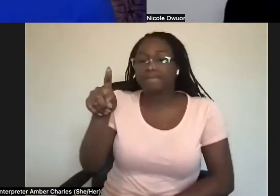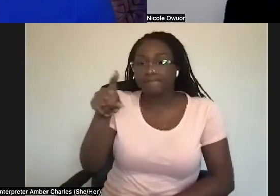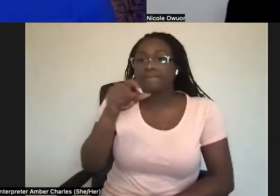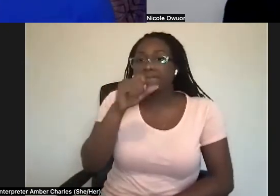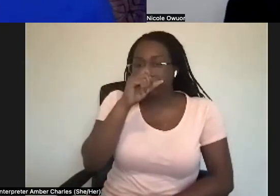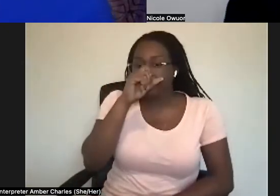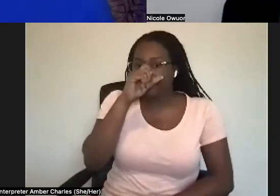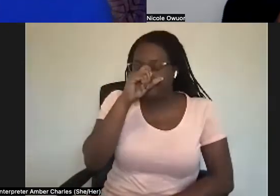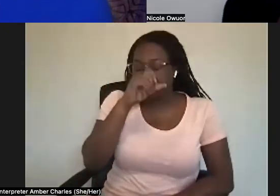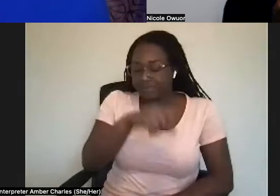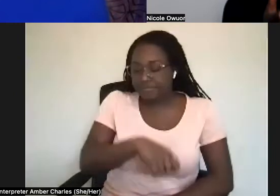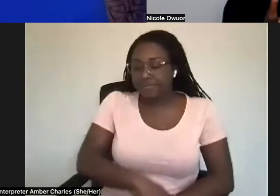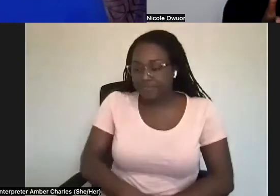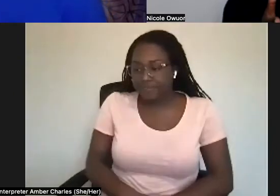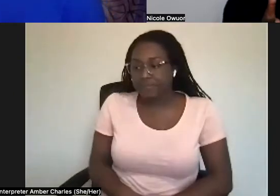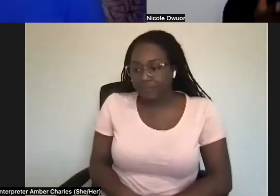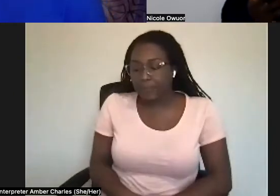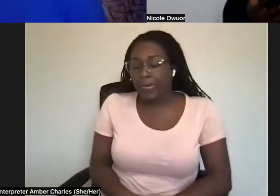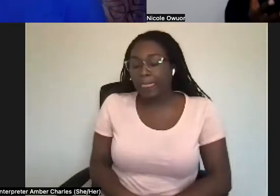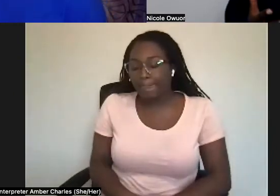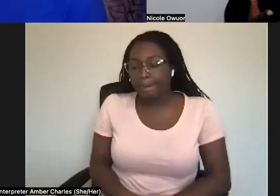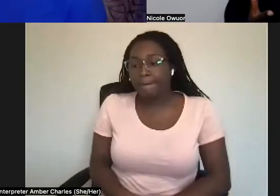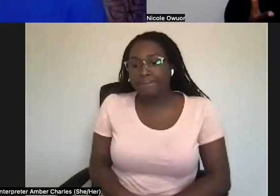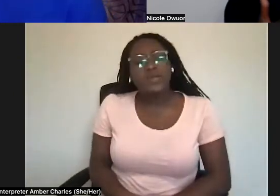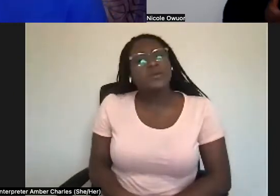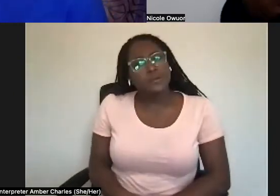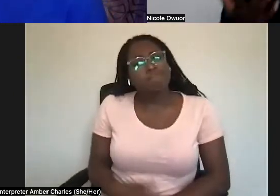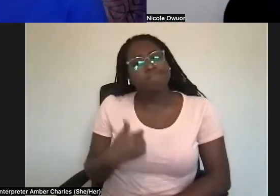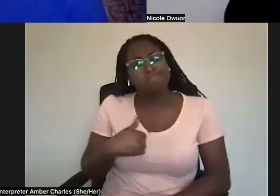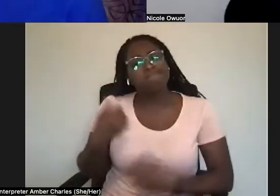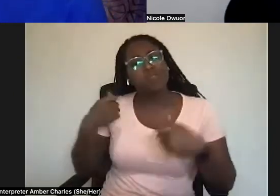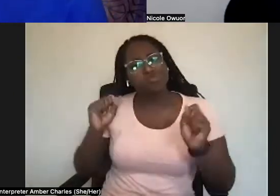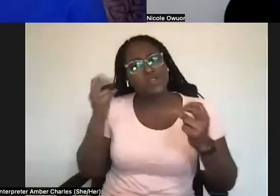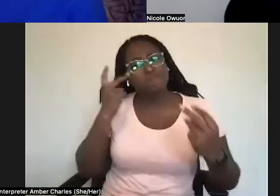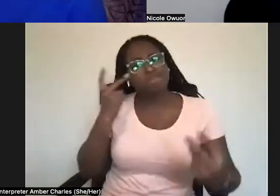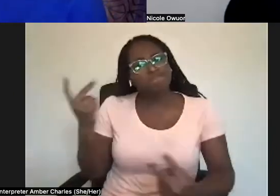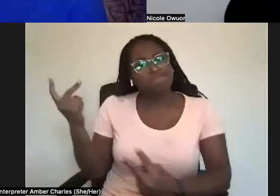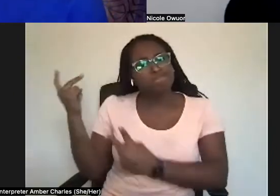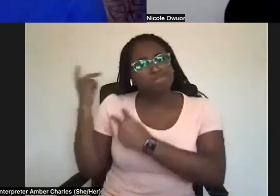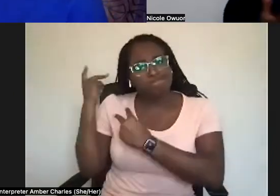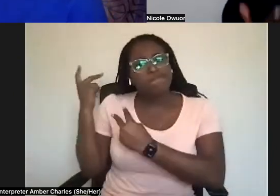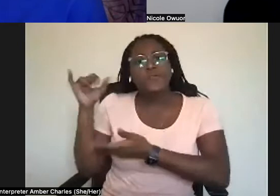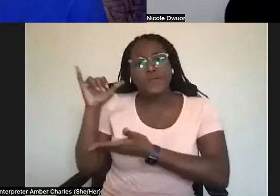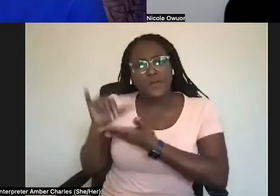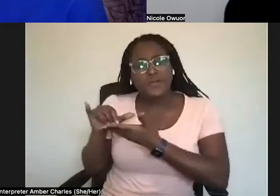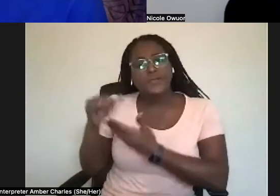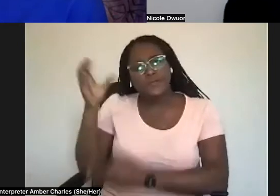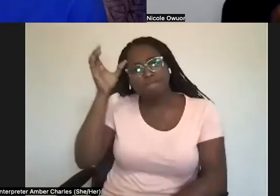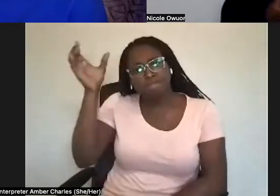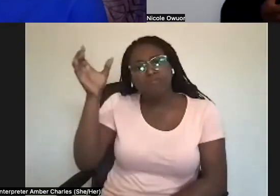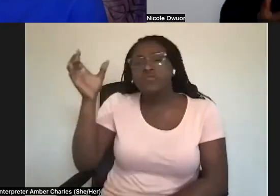I've really been trying to reflect on that since I gave my own TED Talk, where I talked